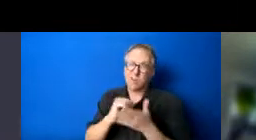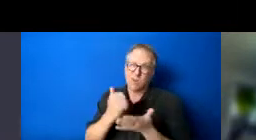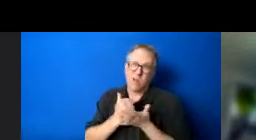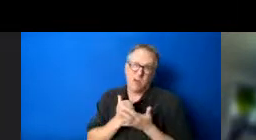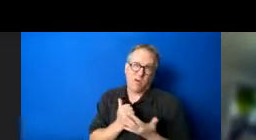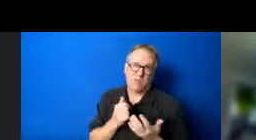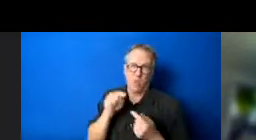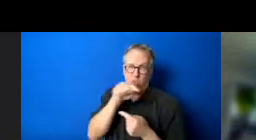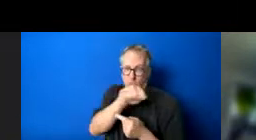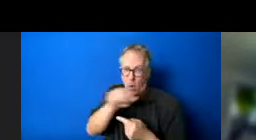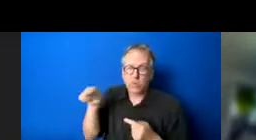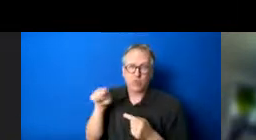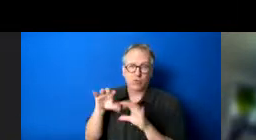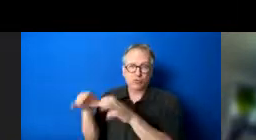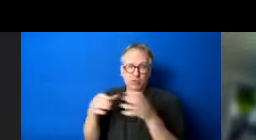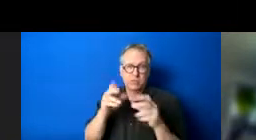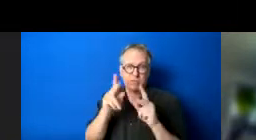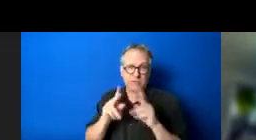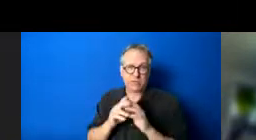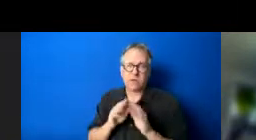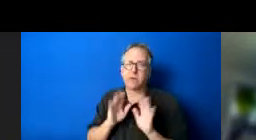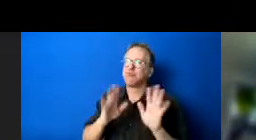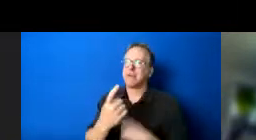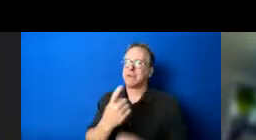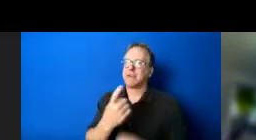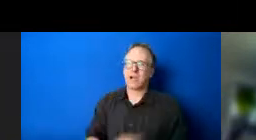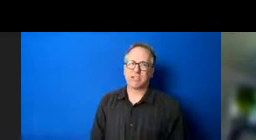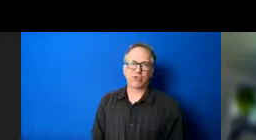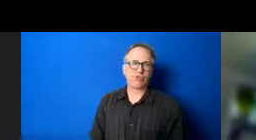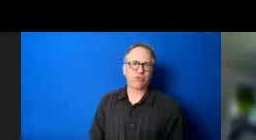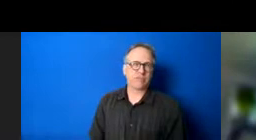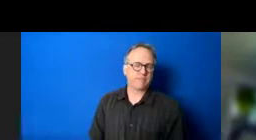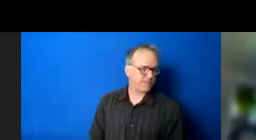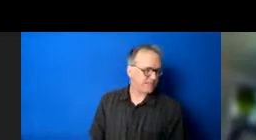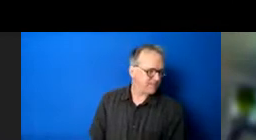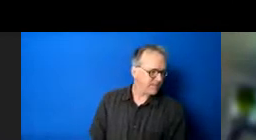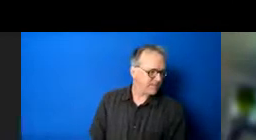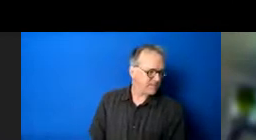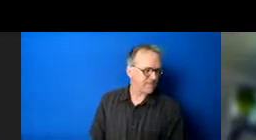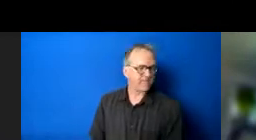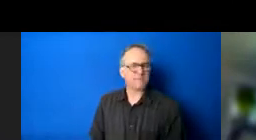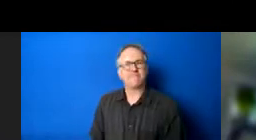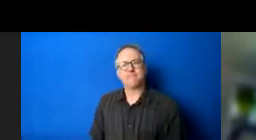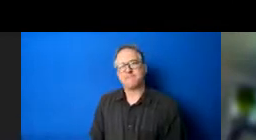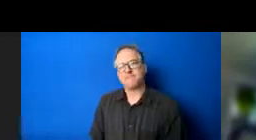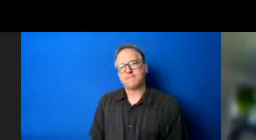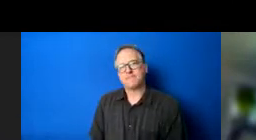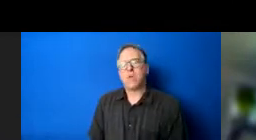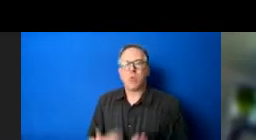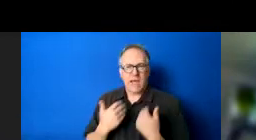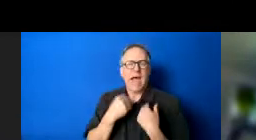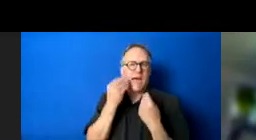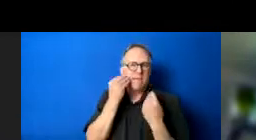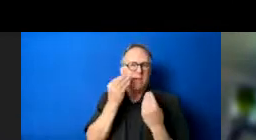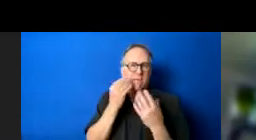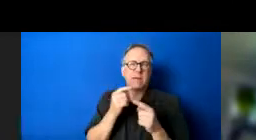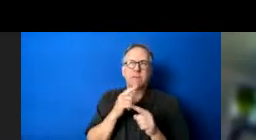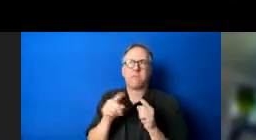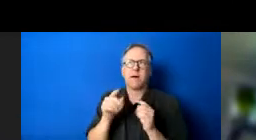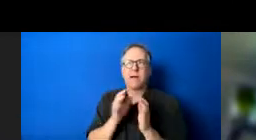information. Yeah, that's a great question. I wish we had that information. I don't think it